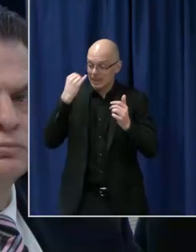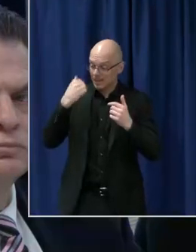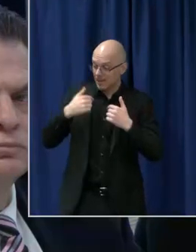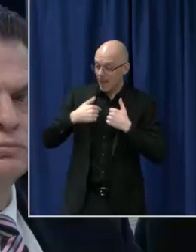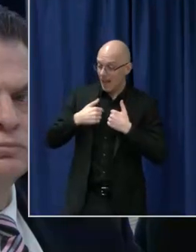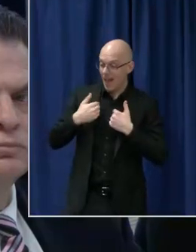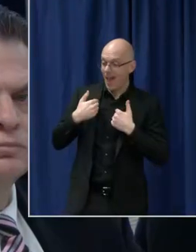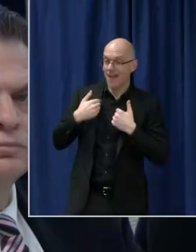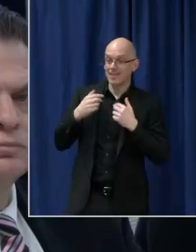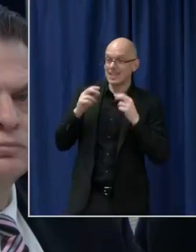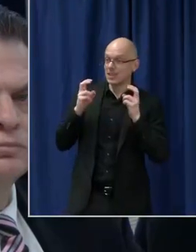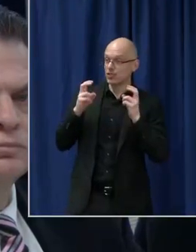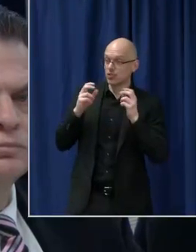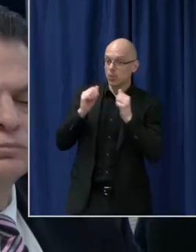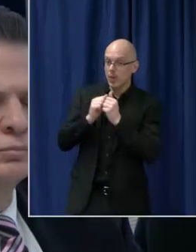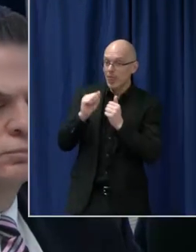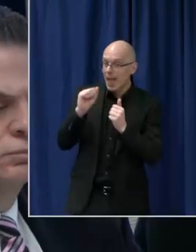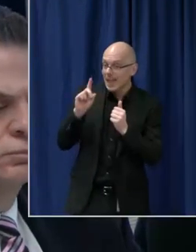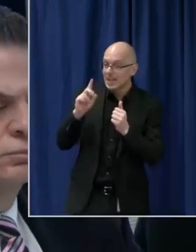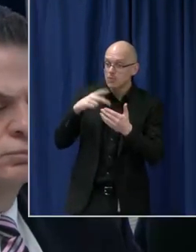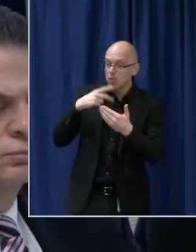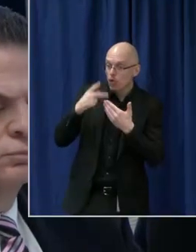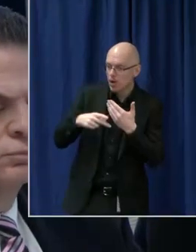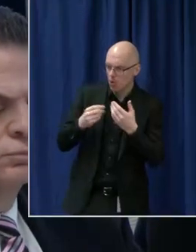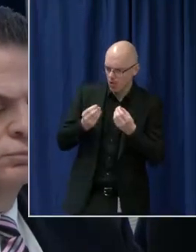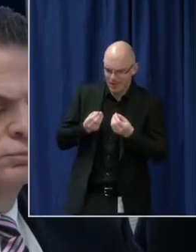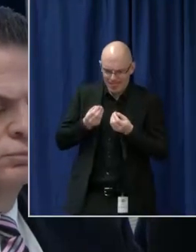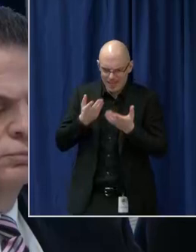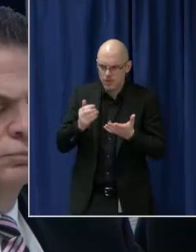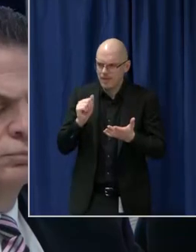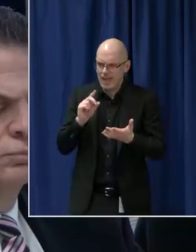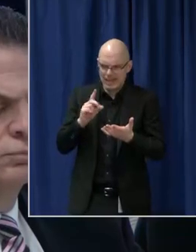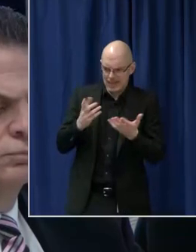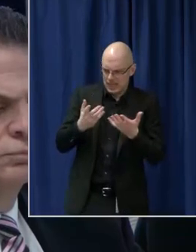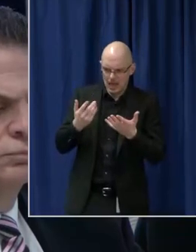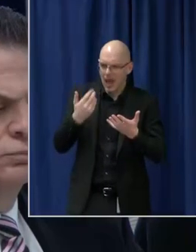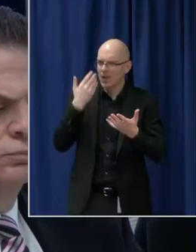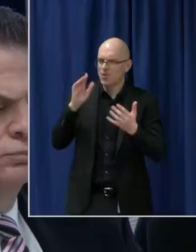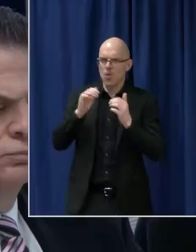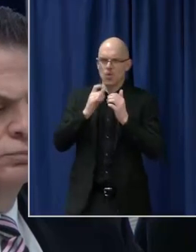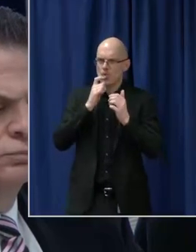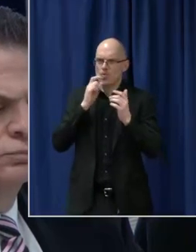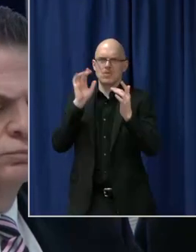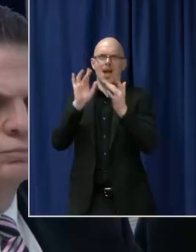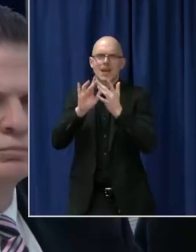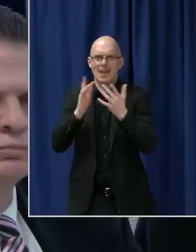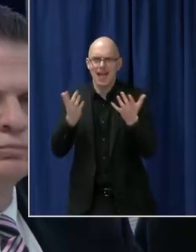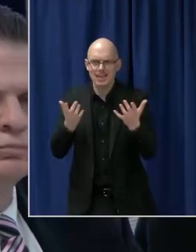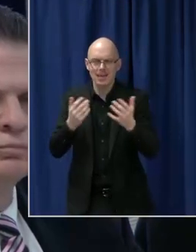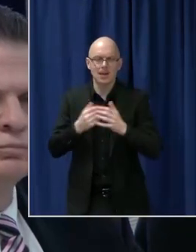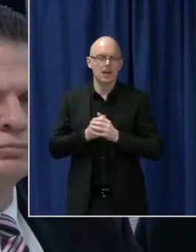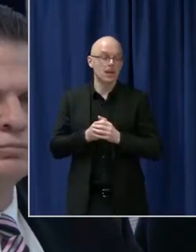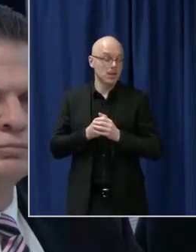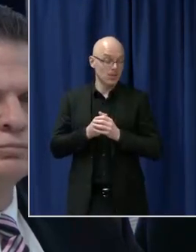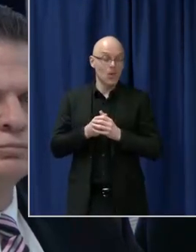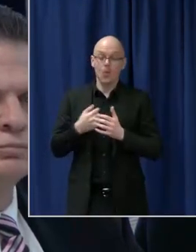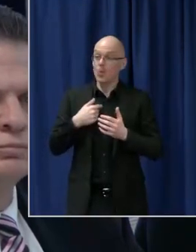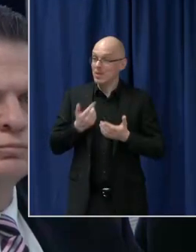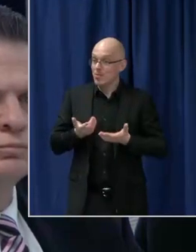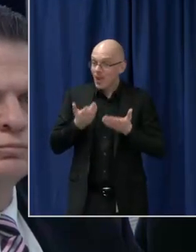with AD in programming or delivery. The recommendation is to encourage industry